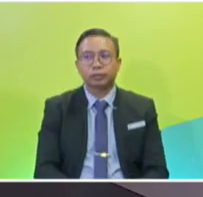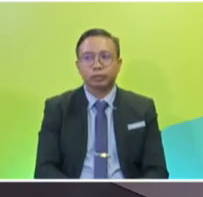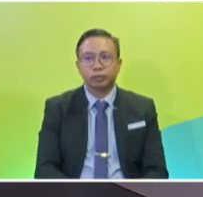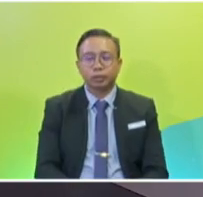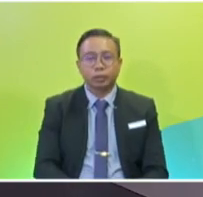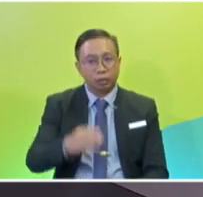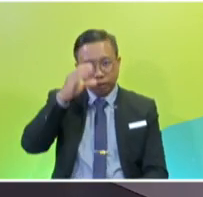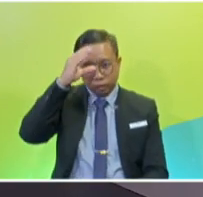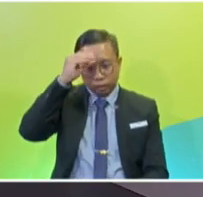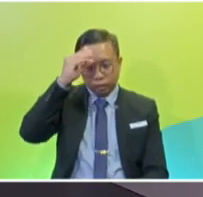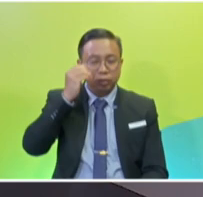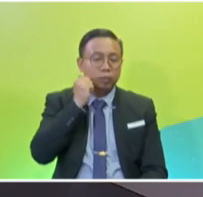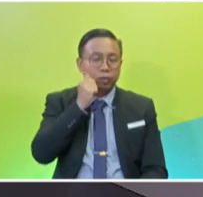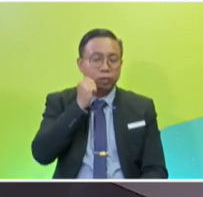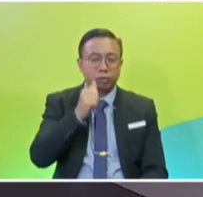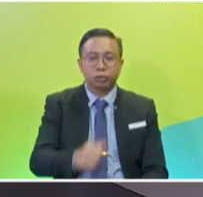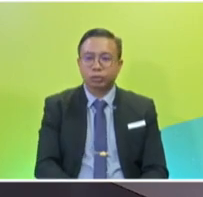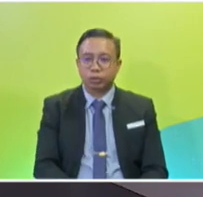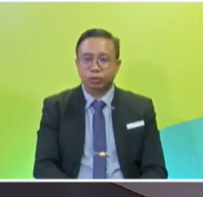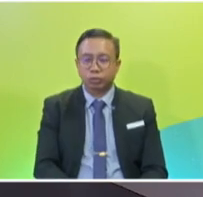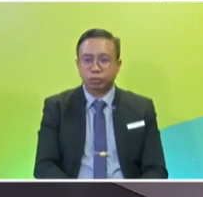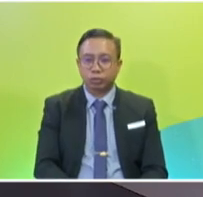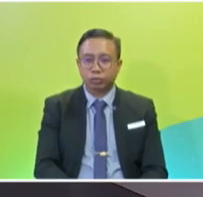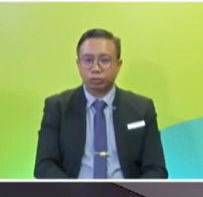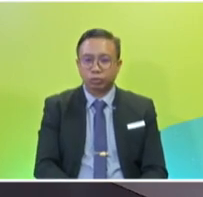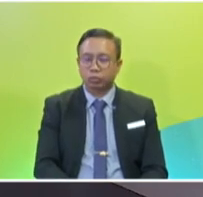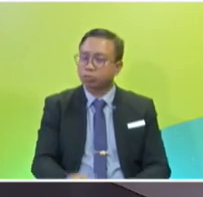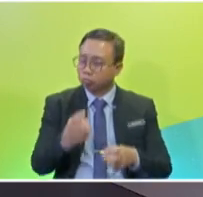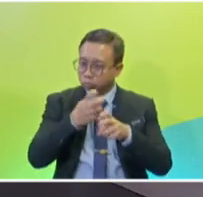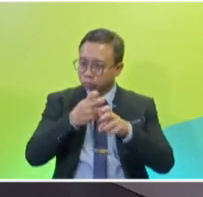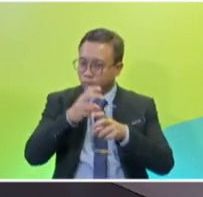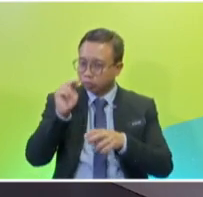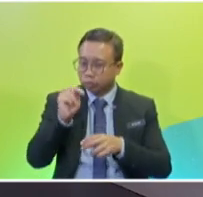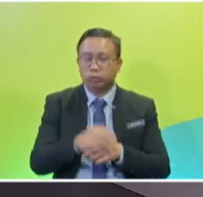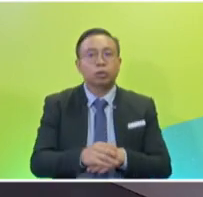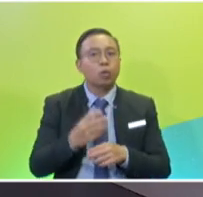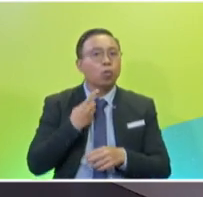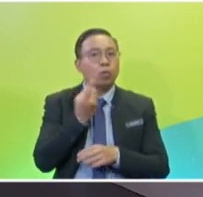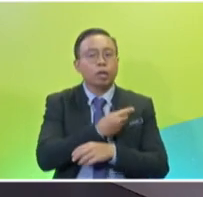and boys, fasten your seatbelt, and this quite will be quite challenging. Mm-hmm. Now, we have